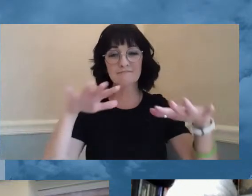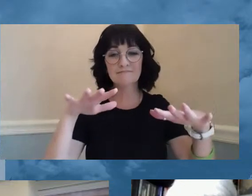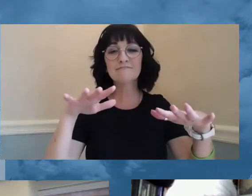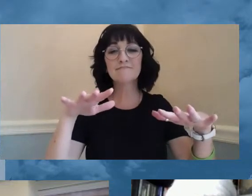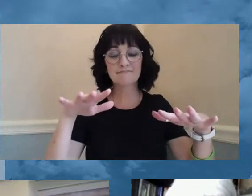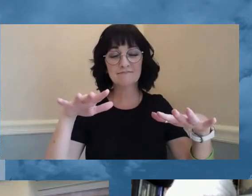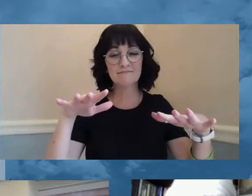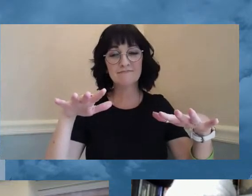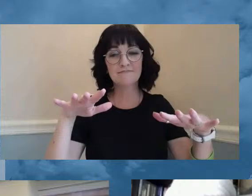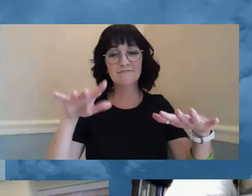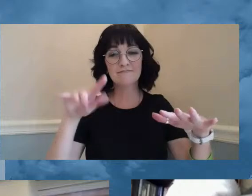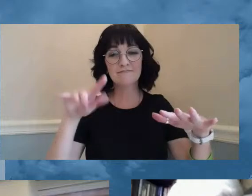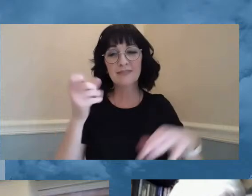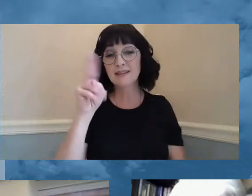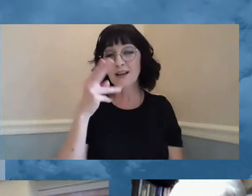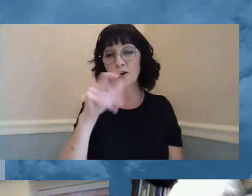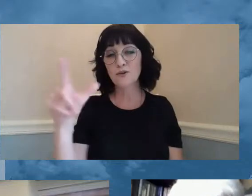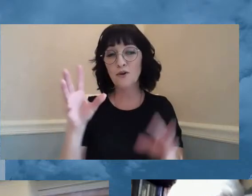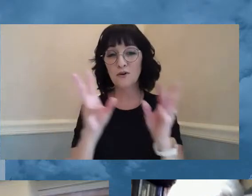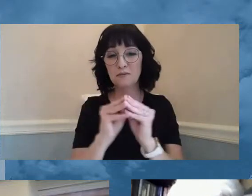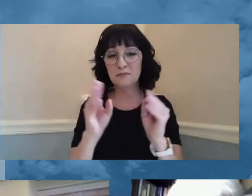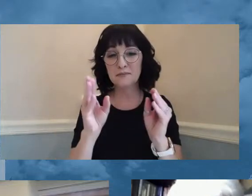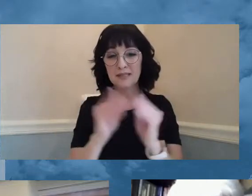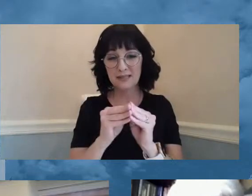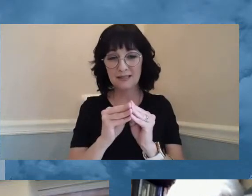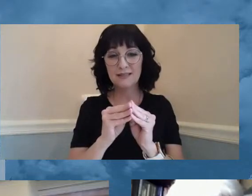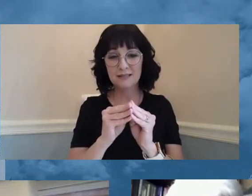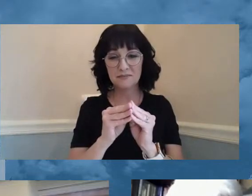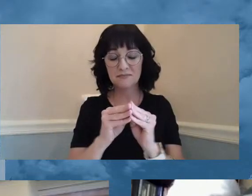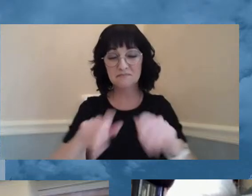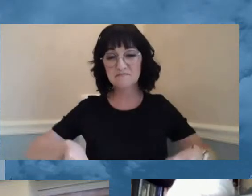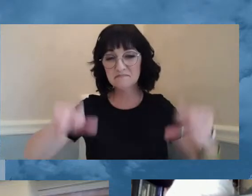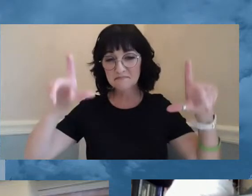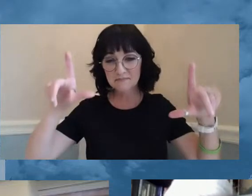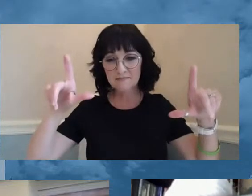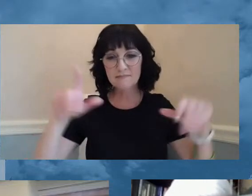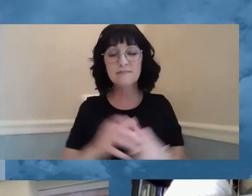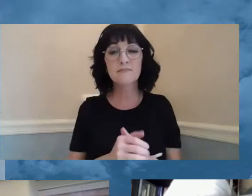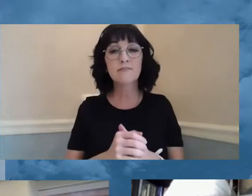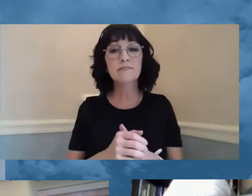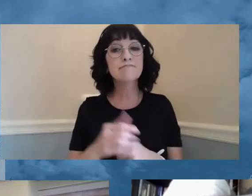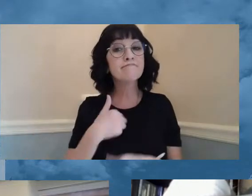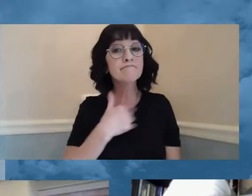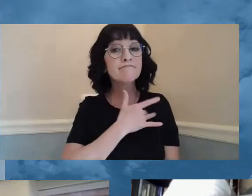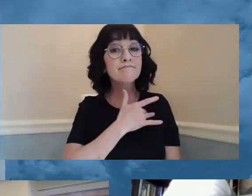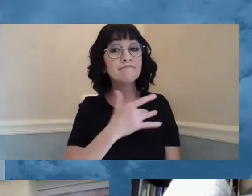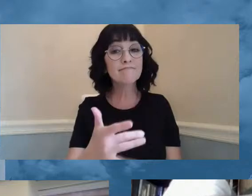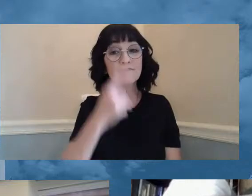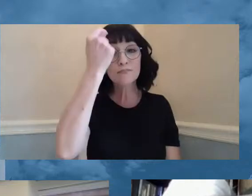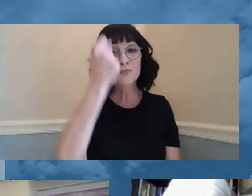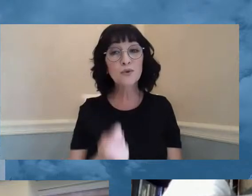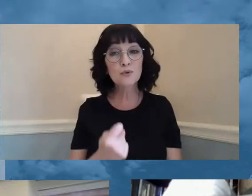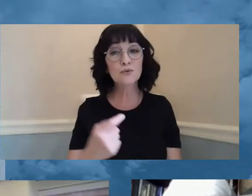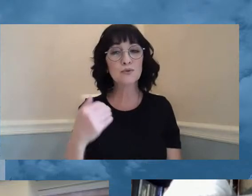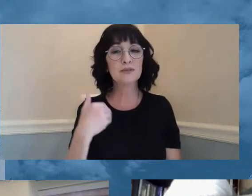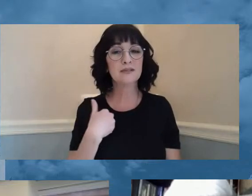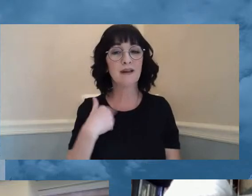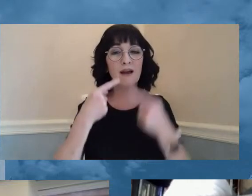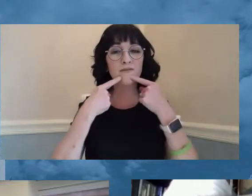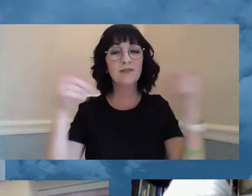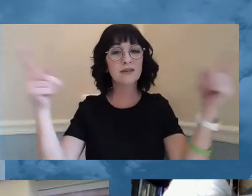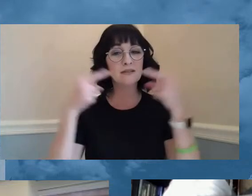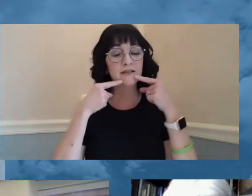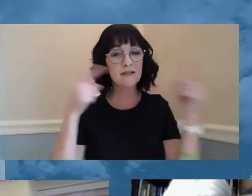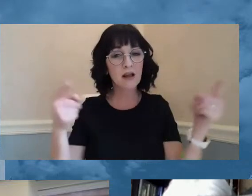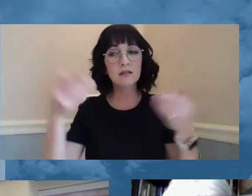COVID-19 update. Normally, early in the week, we have a press conference where we give Delawareans and the press, through